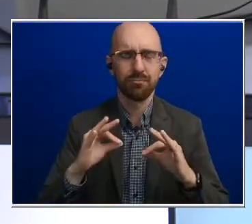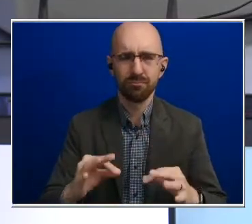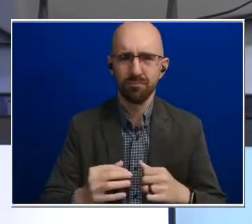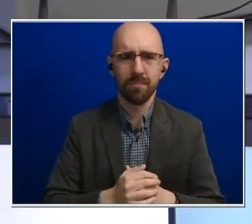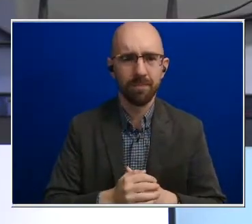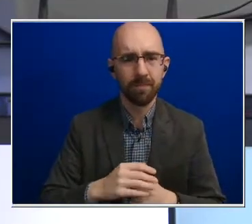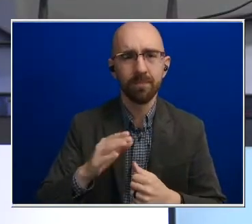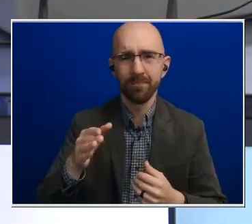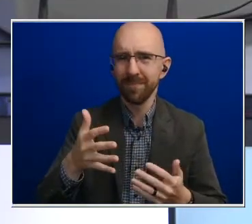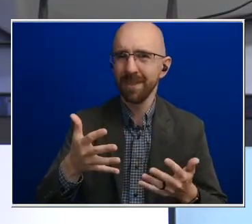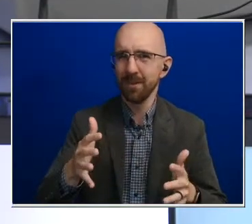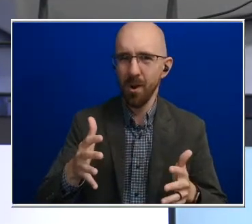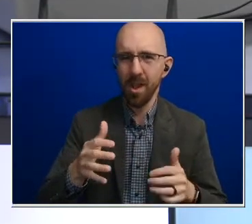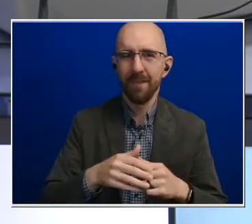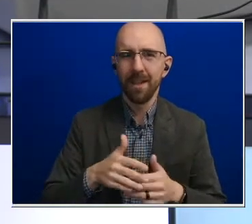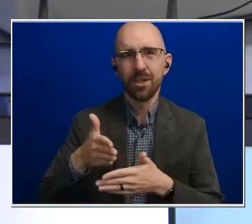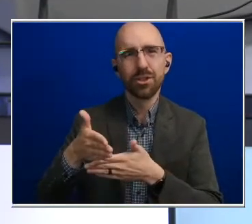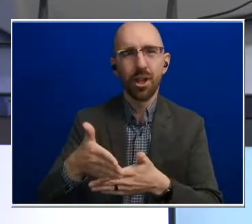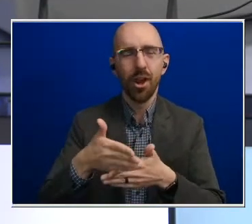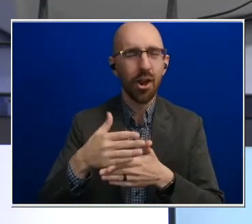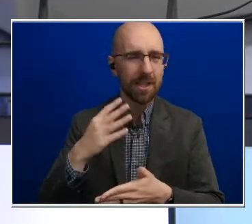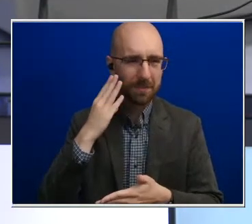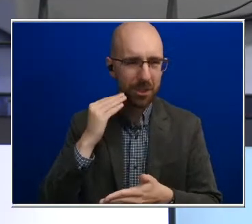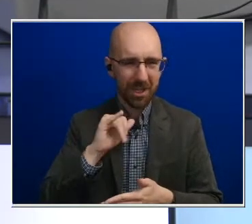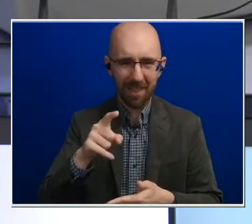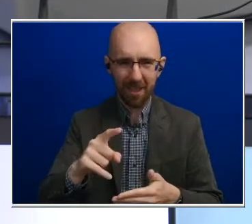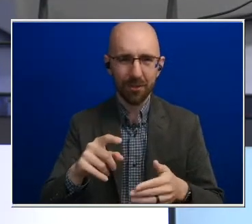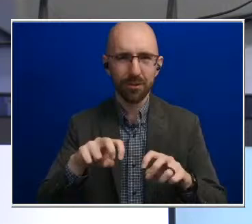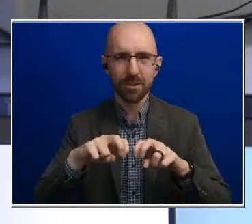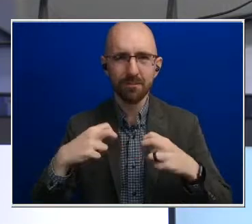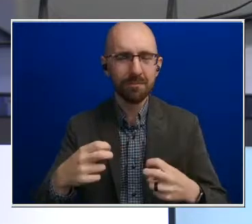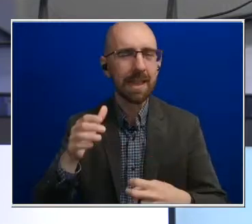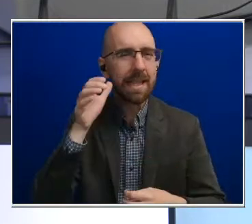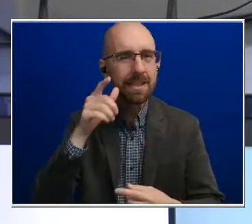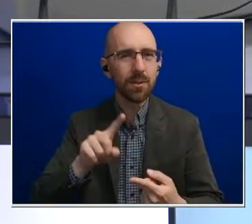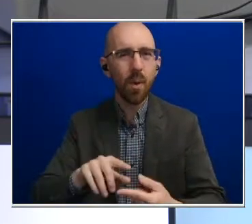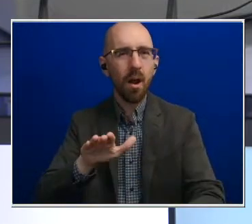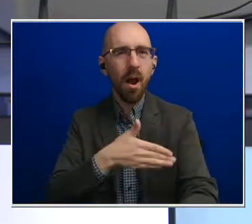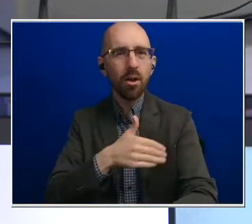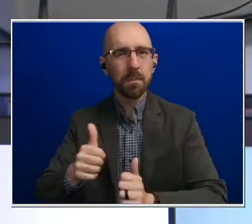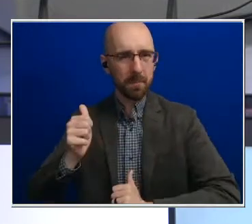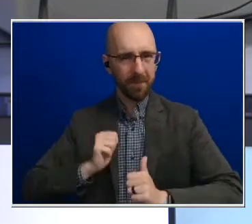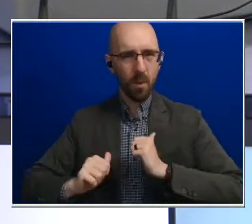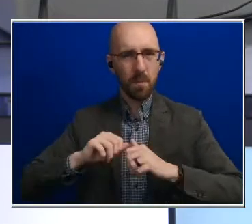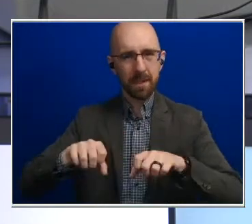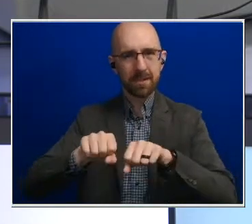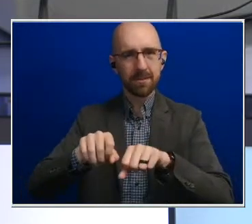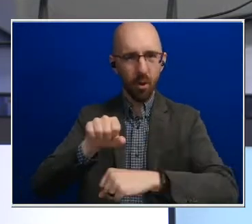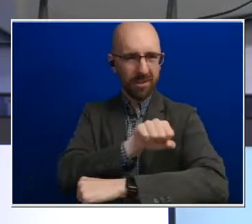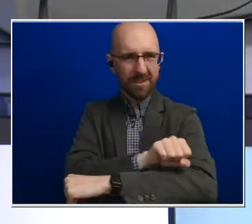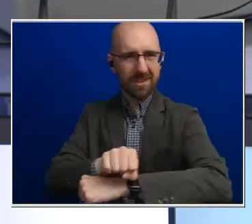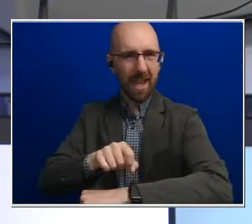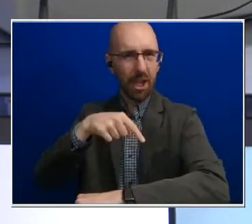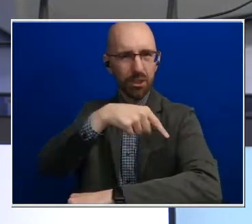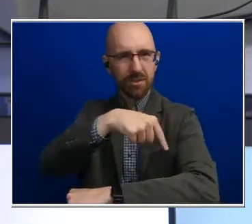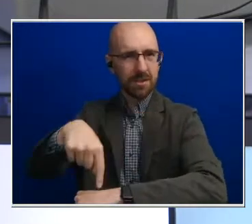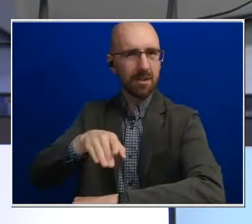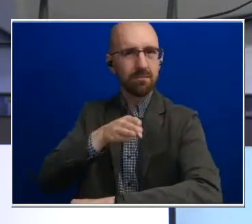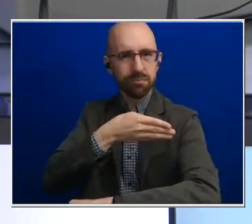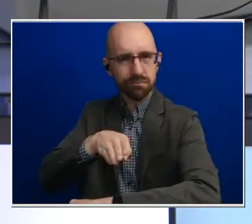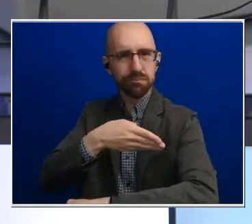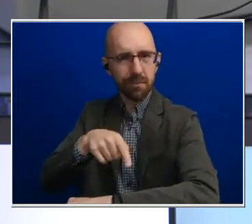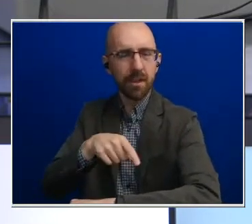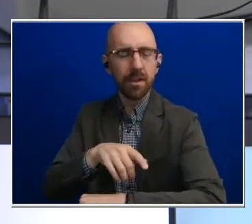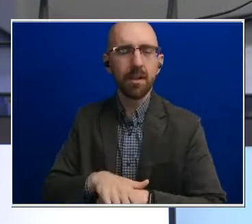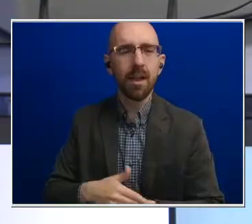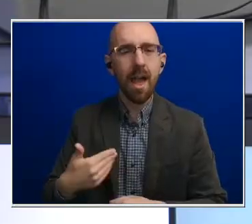shared experience, like when you're all sitting around listening to a concert and things of that nature. Okay, so there is a device here sitting on